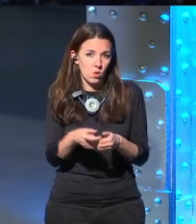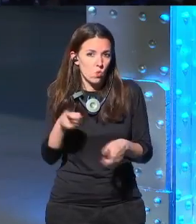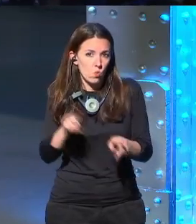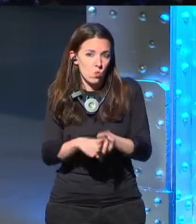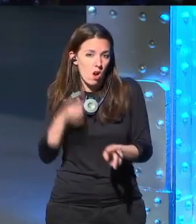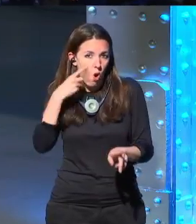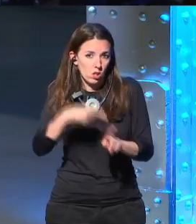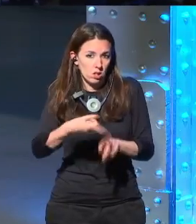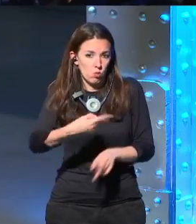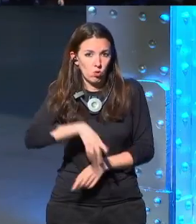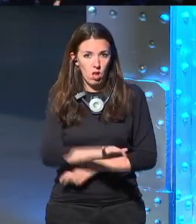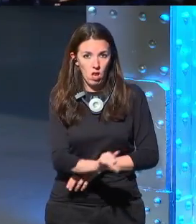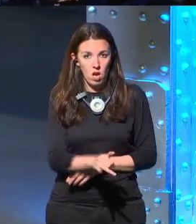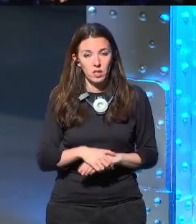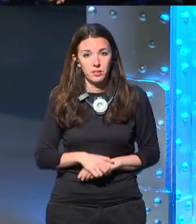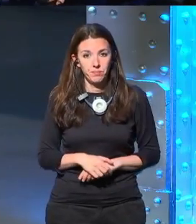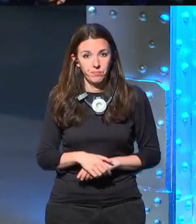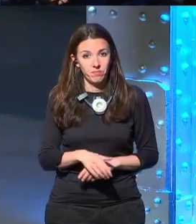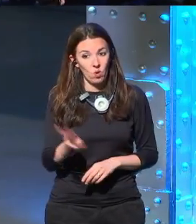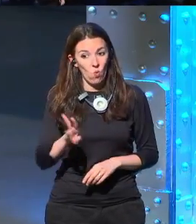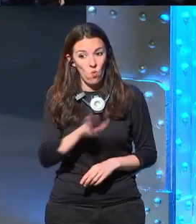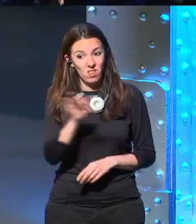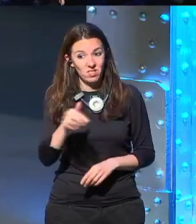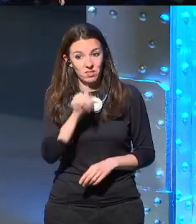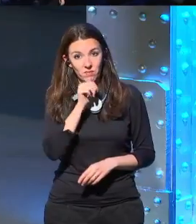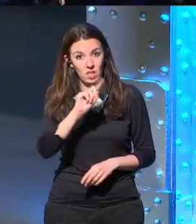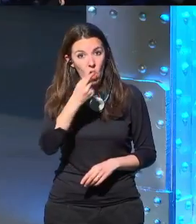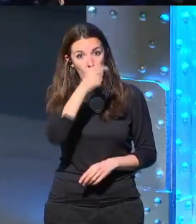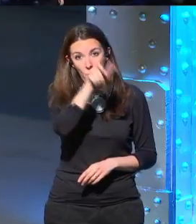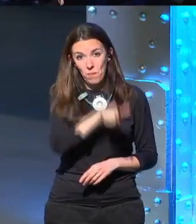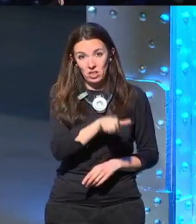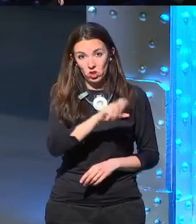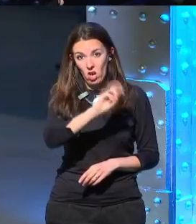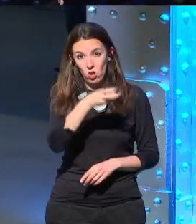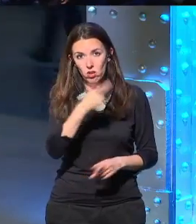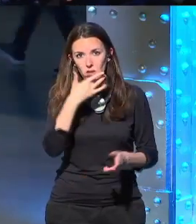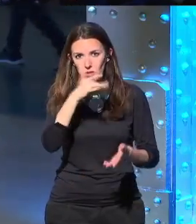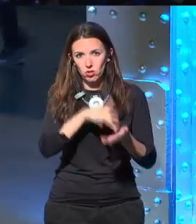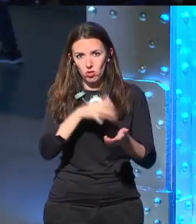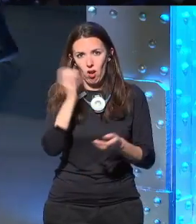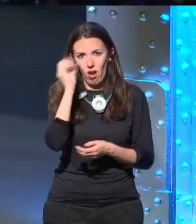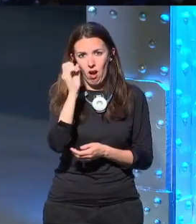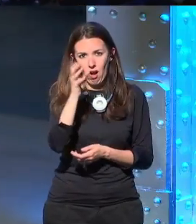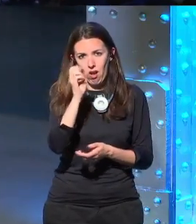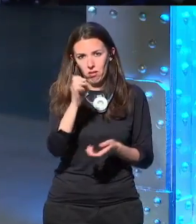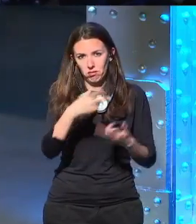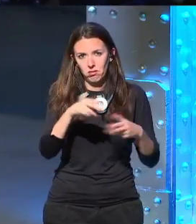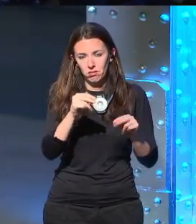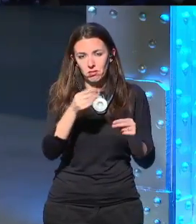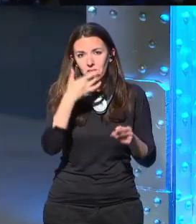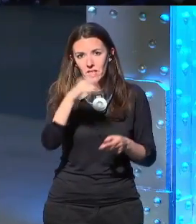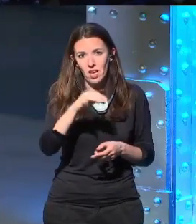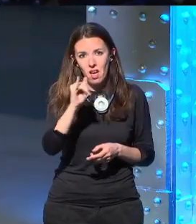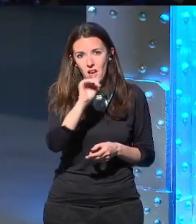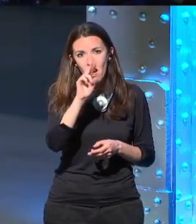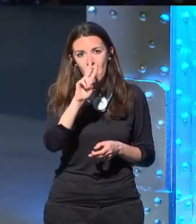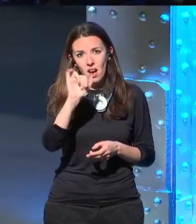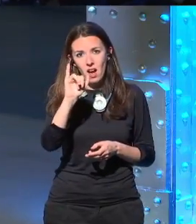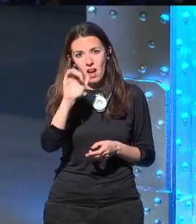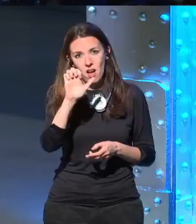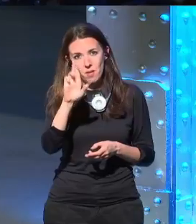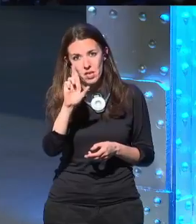him, and of course it's one of our objectives to promote all this work. Now, before I get the floor to Walter Isaacson, there's one person that wants to do